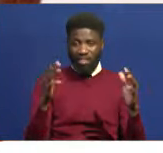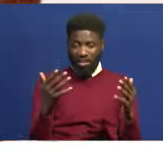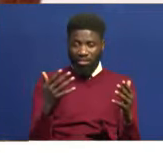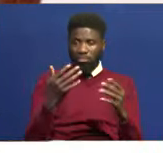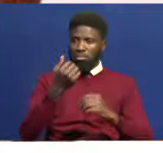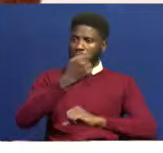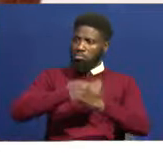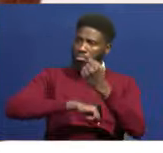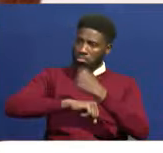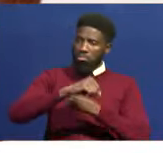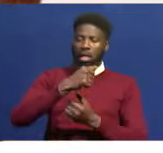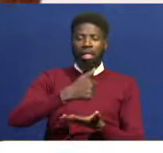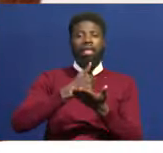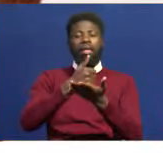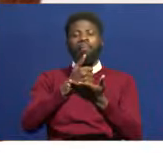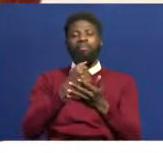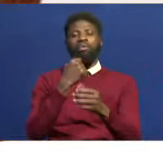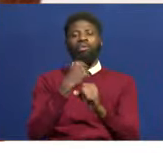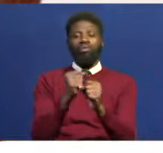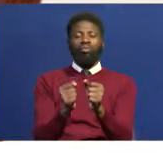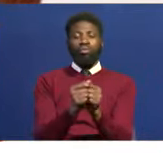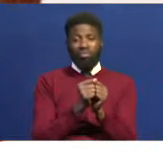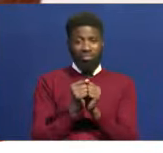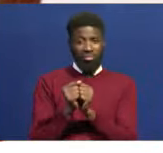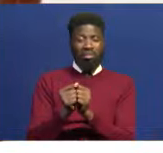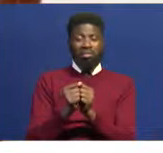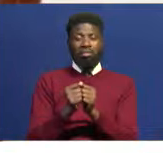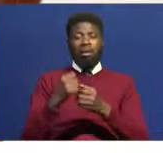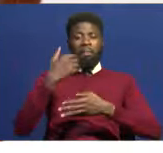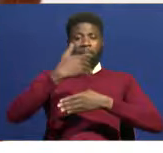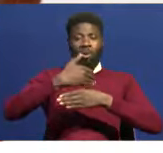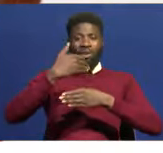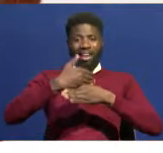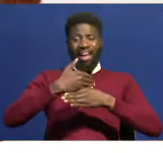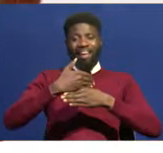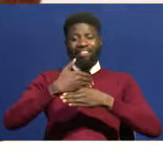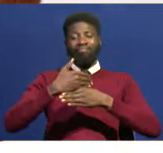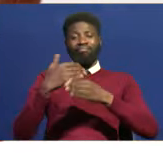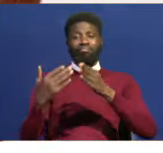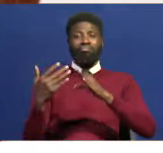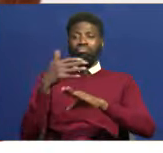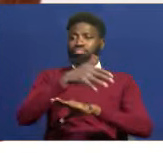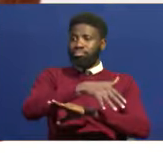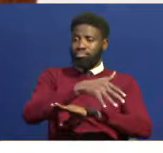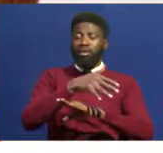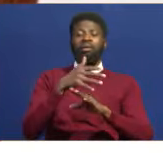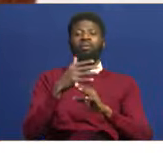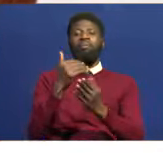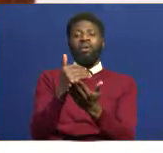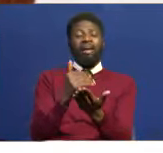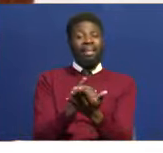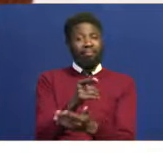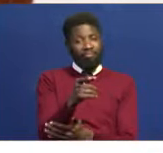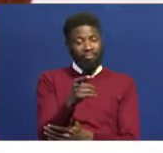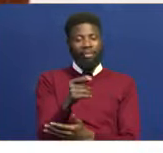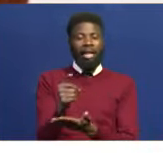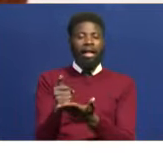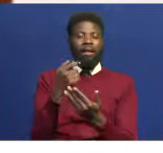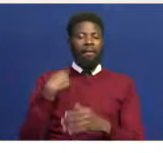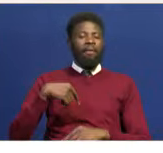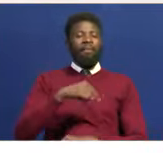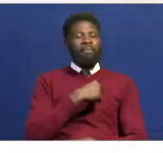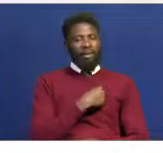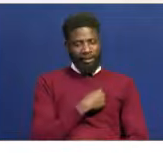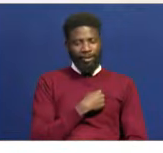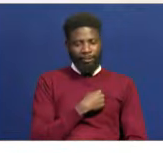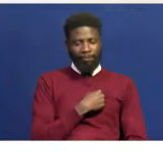anchored by the cross-border programs that we have talked about, is really a major step in the right direction of really having